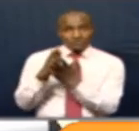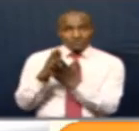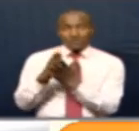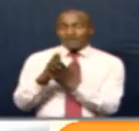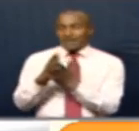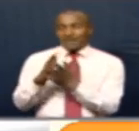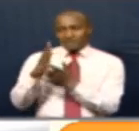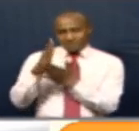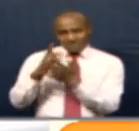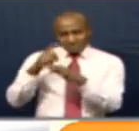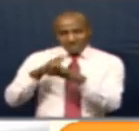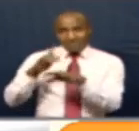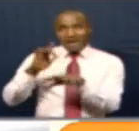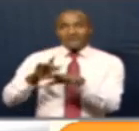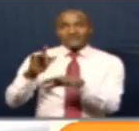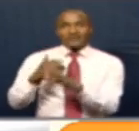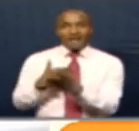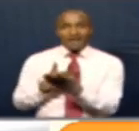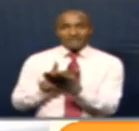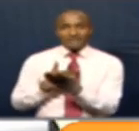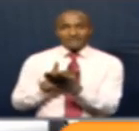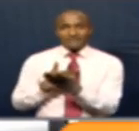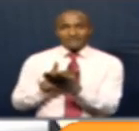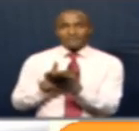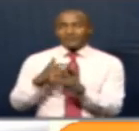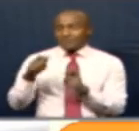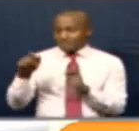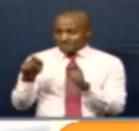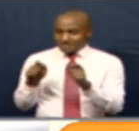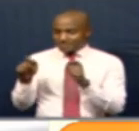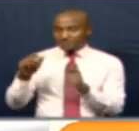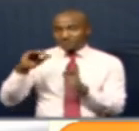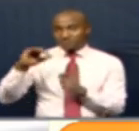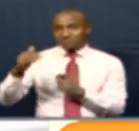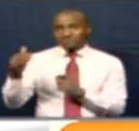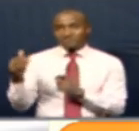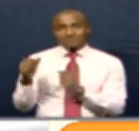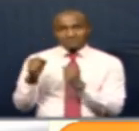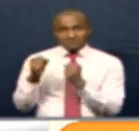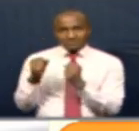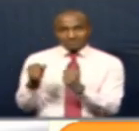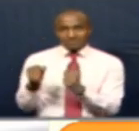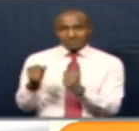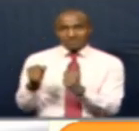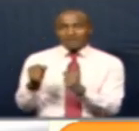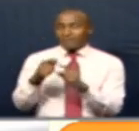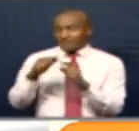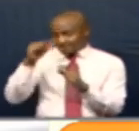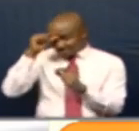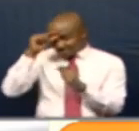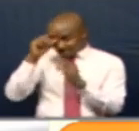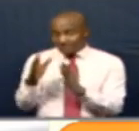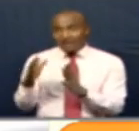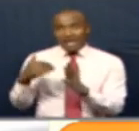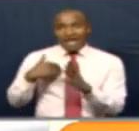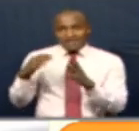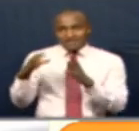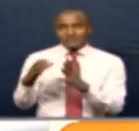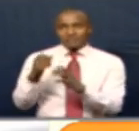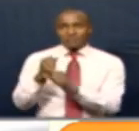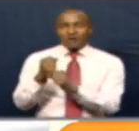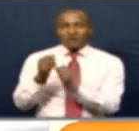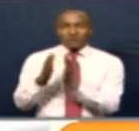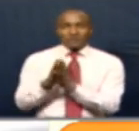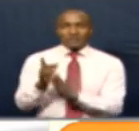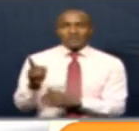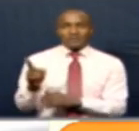time the management, I would say, of the county. Mm-hmm. But His Excellency the Governor has a team working with him that